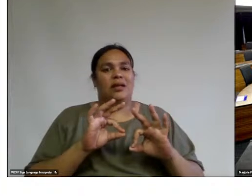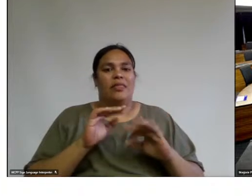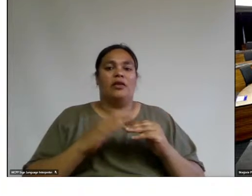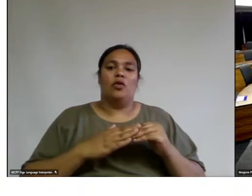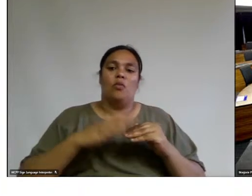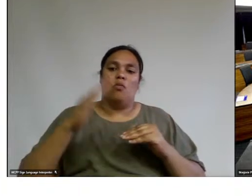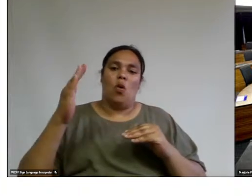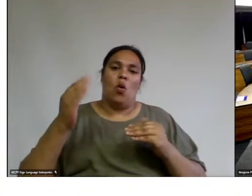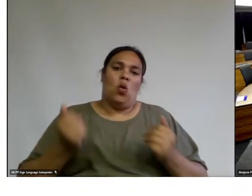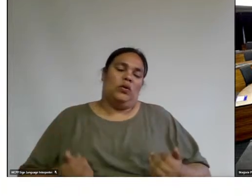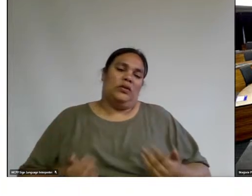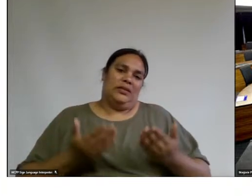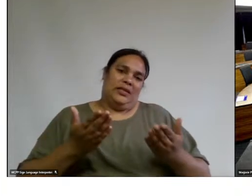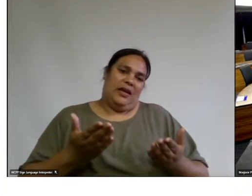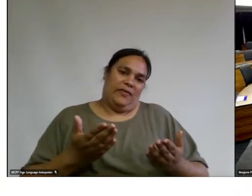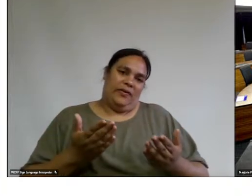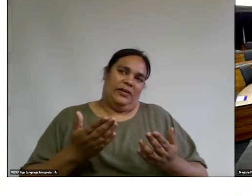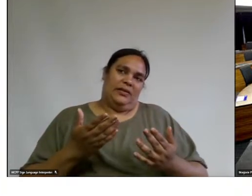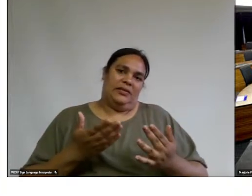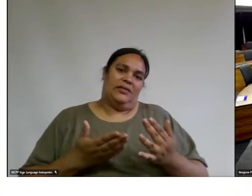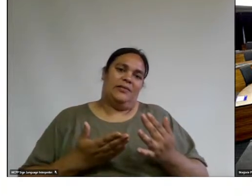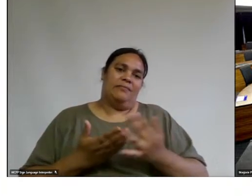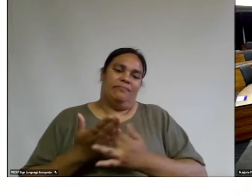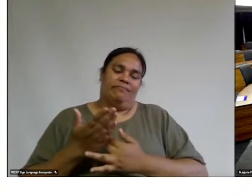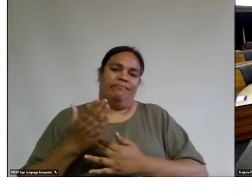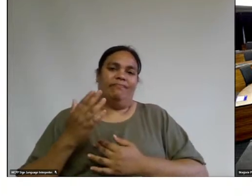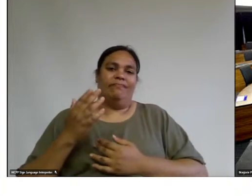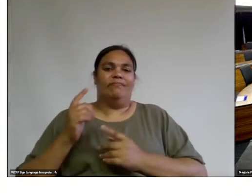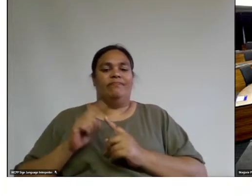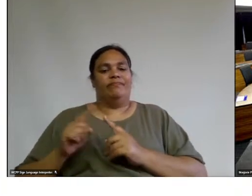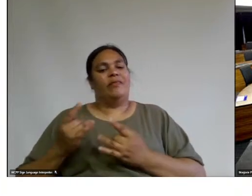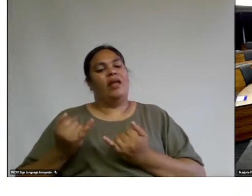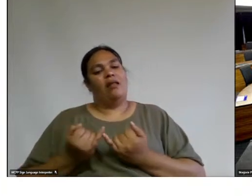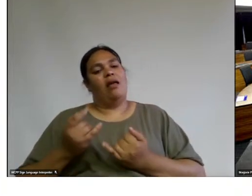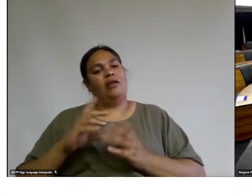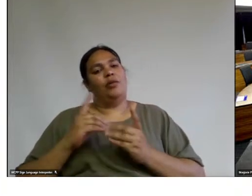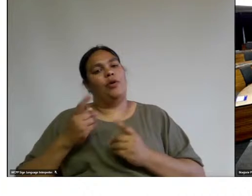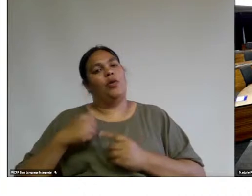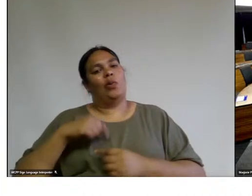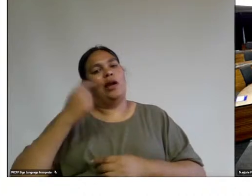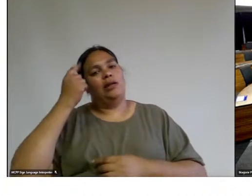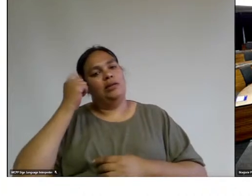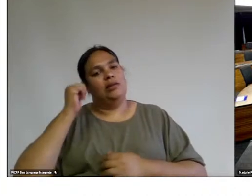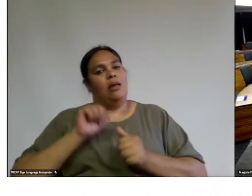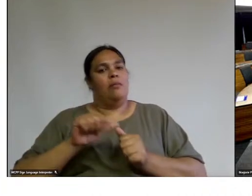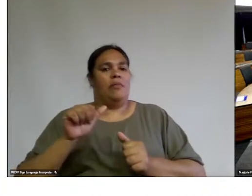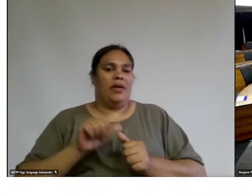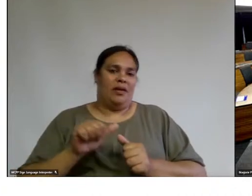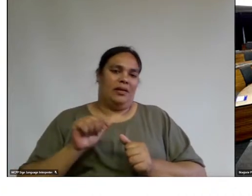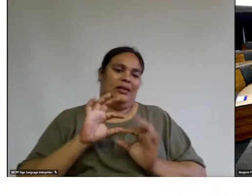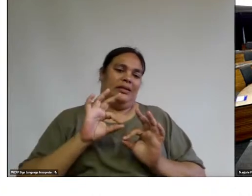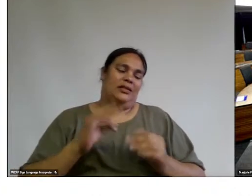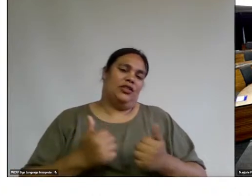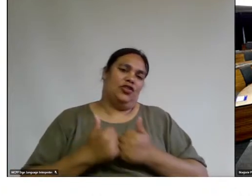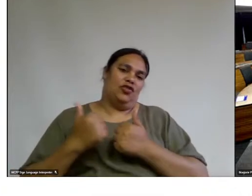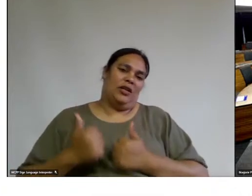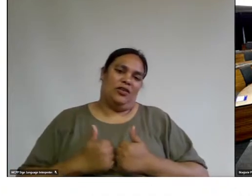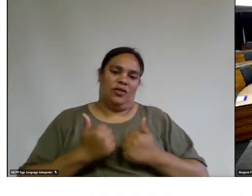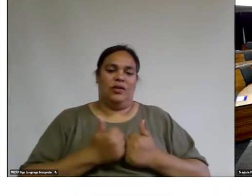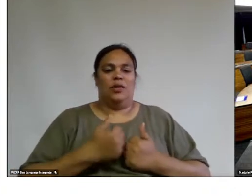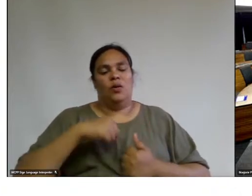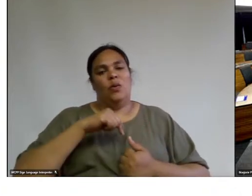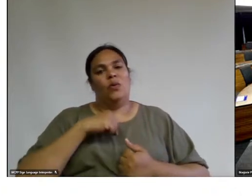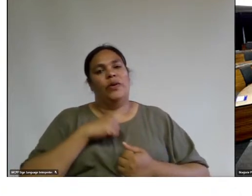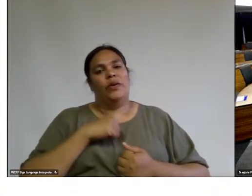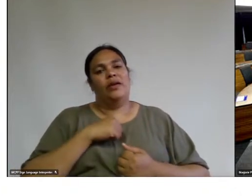a service interfacing type of a department, so that we understand better these kind of challenges that would